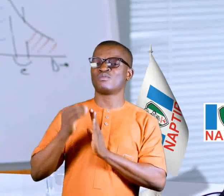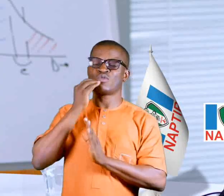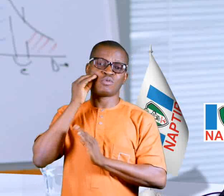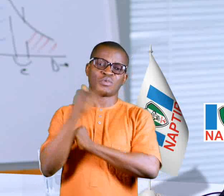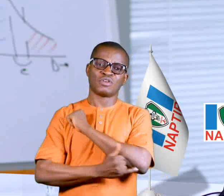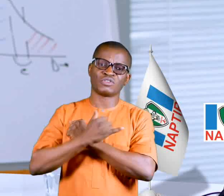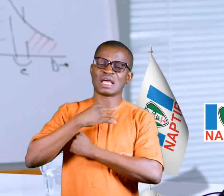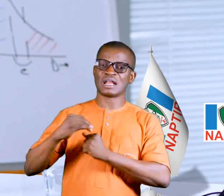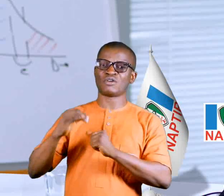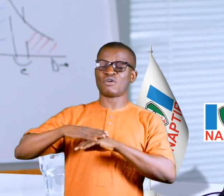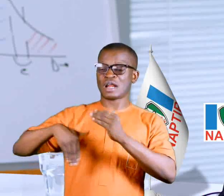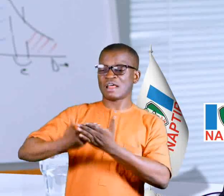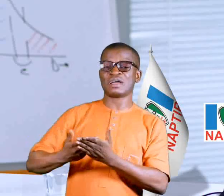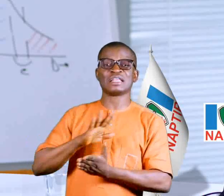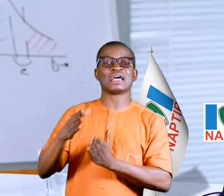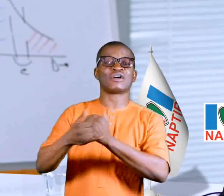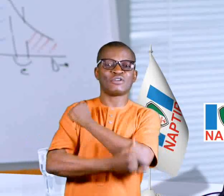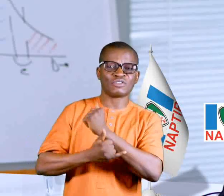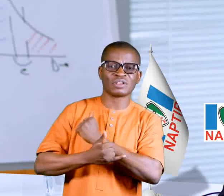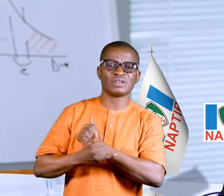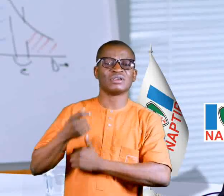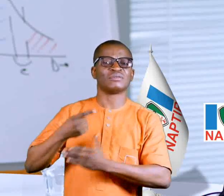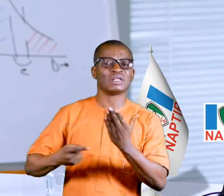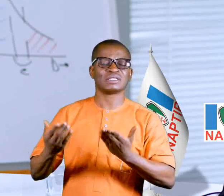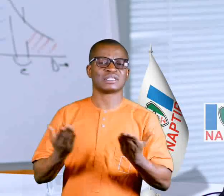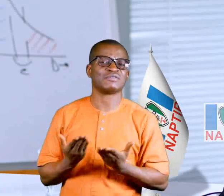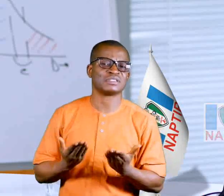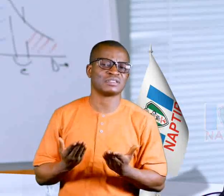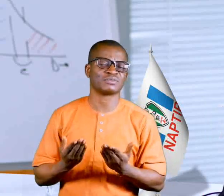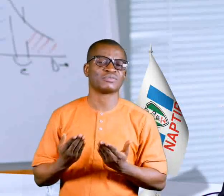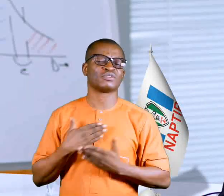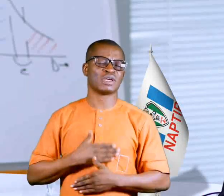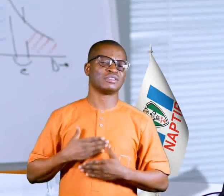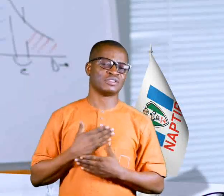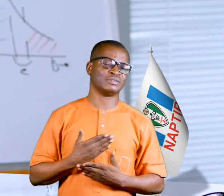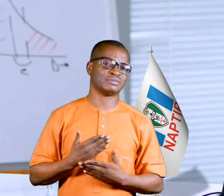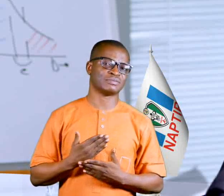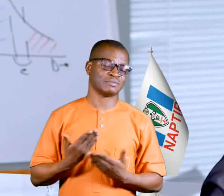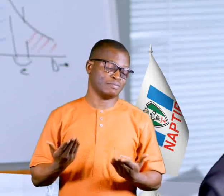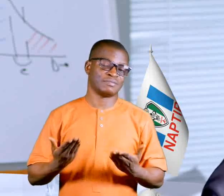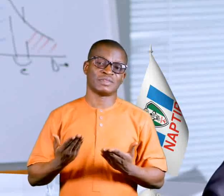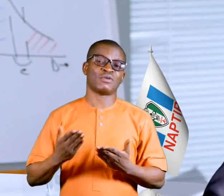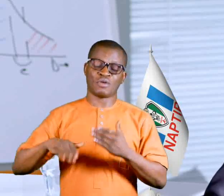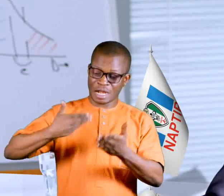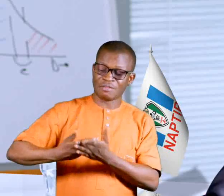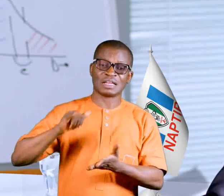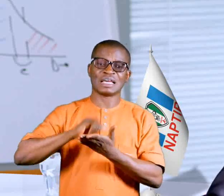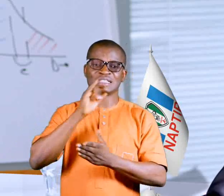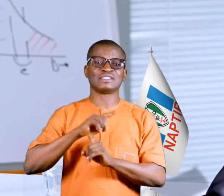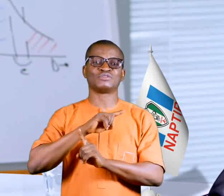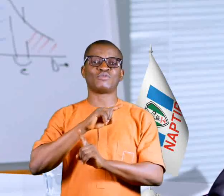what are the services that they can enjoy. So by the time they return back to the country, that is when the National Policy